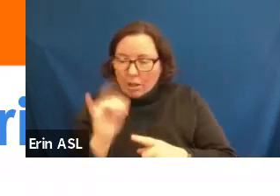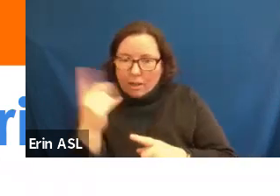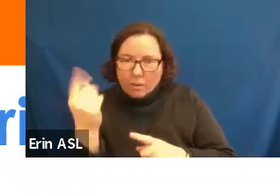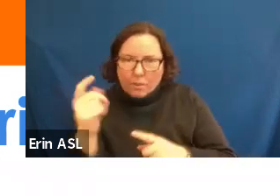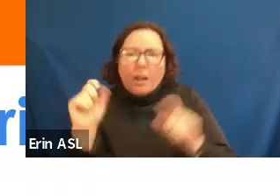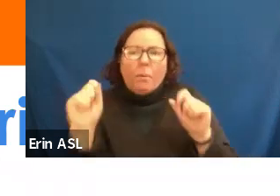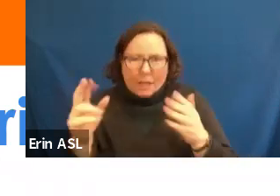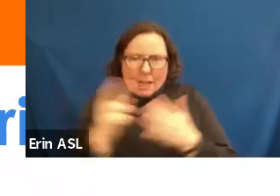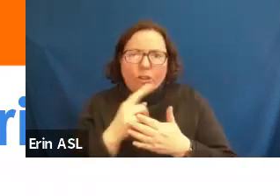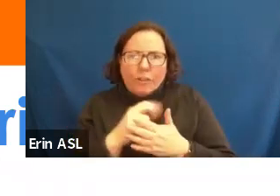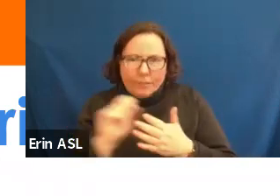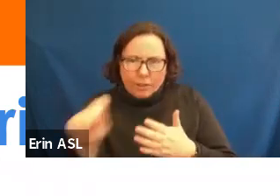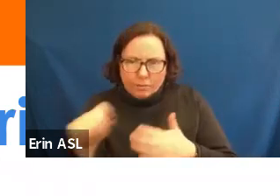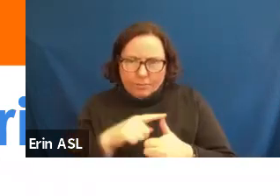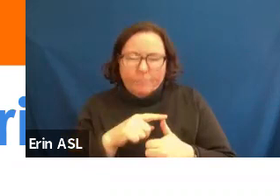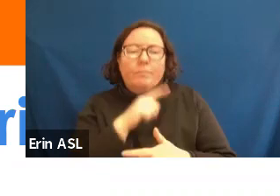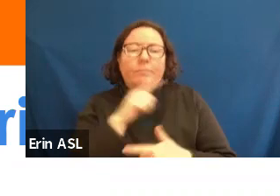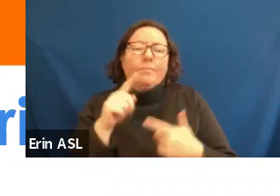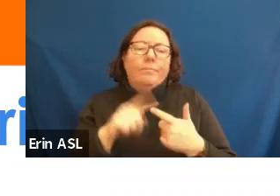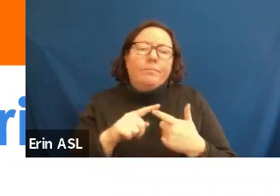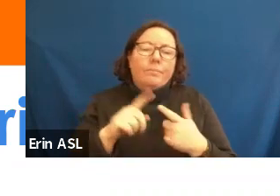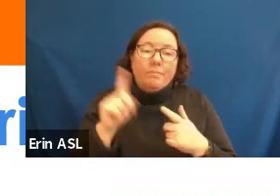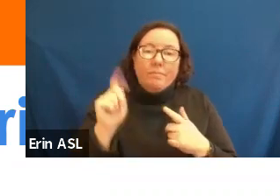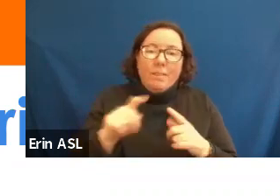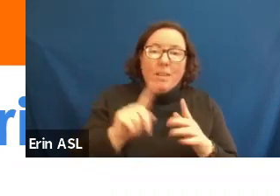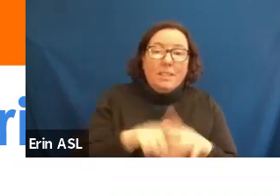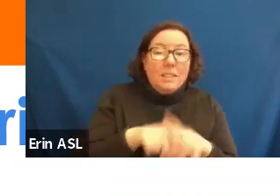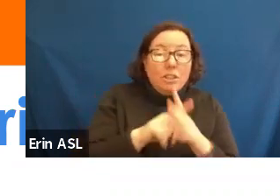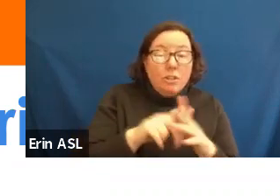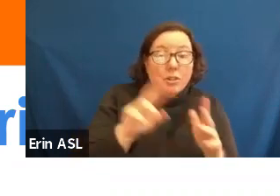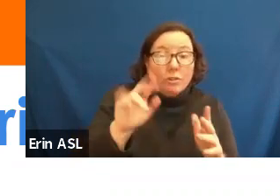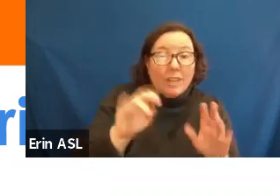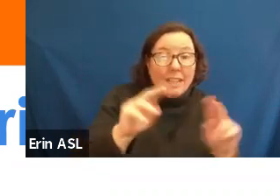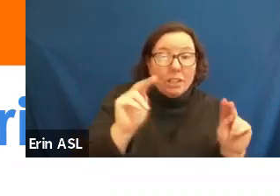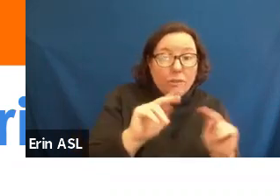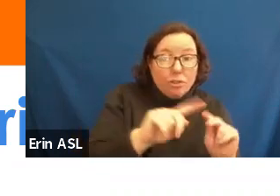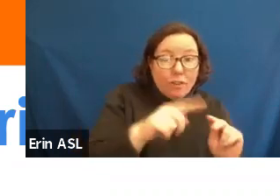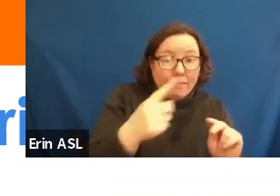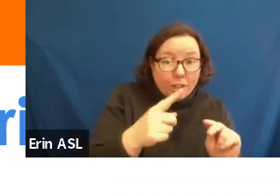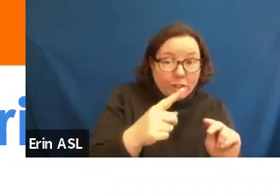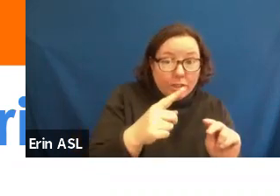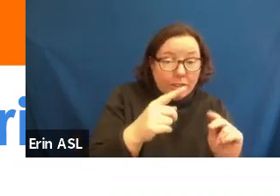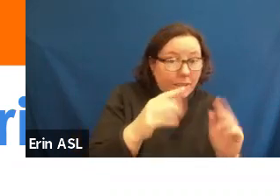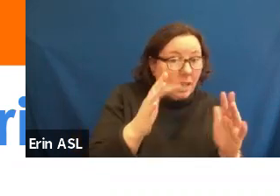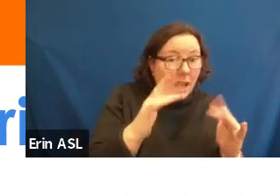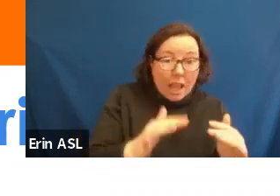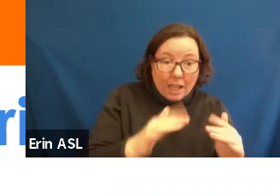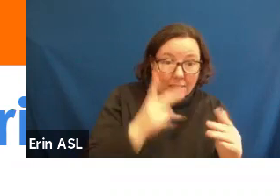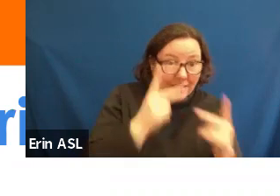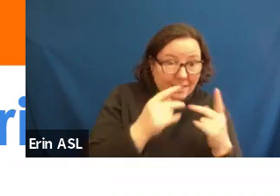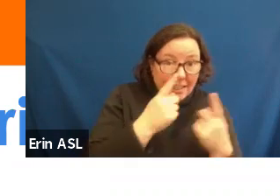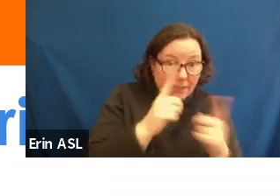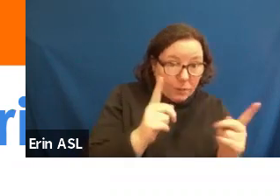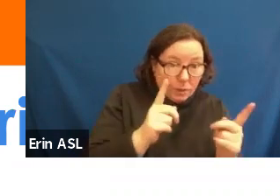Boston must start by assessing race neutral and generalized race conscious approaches that